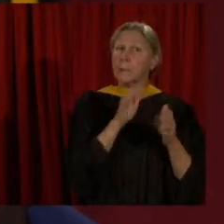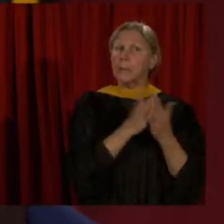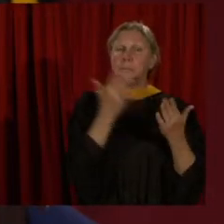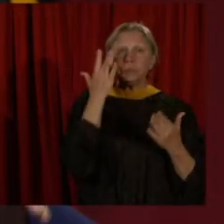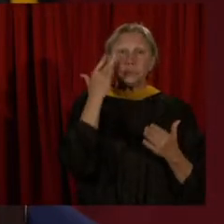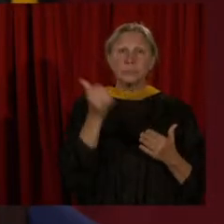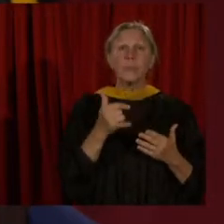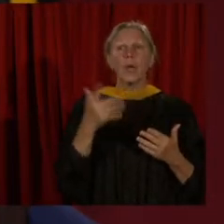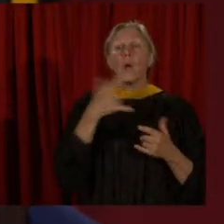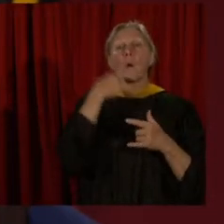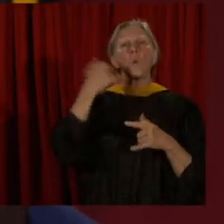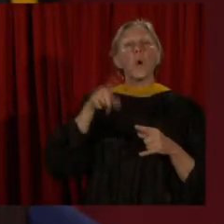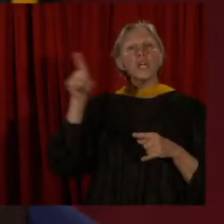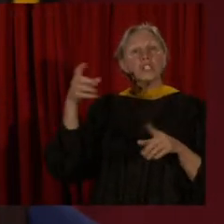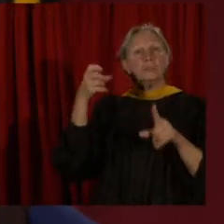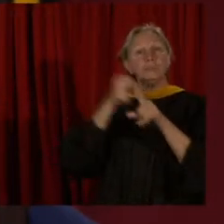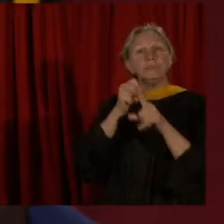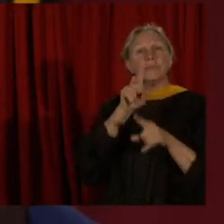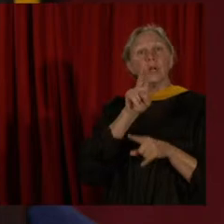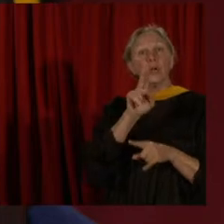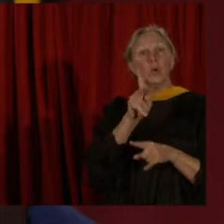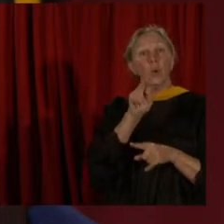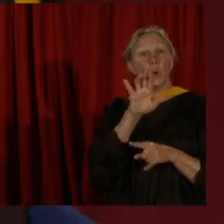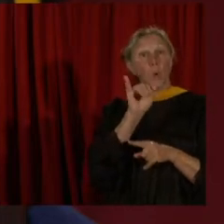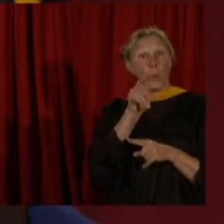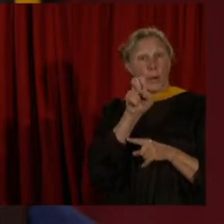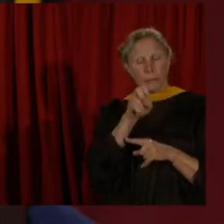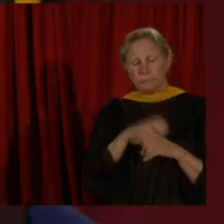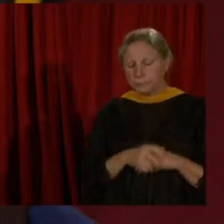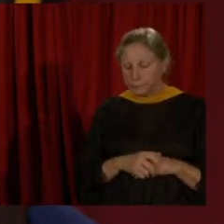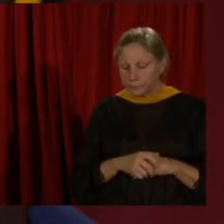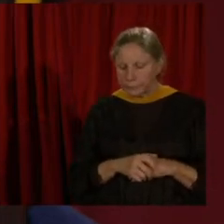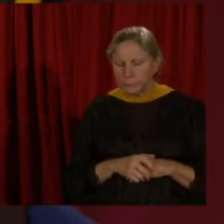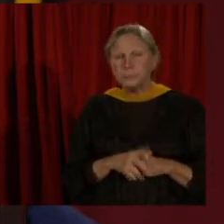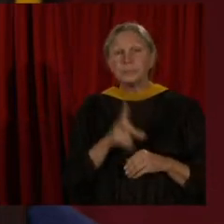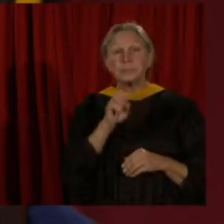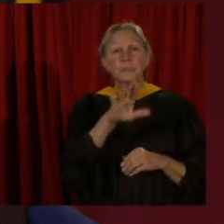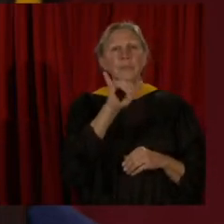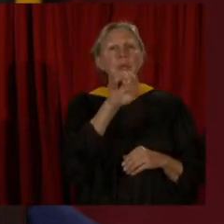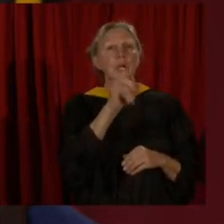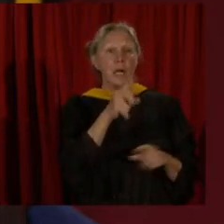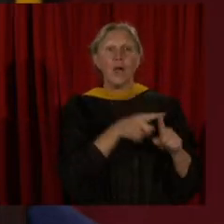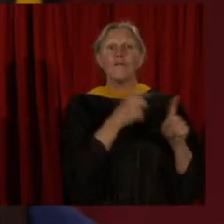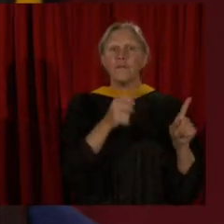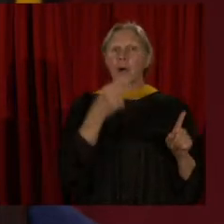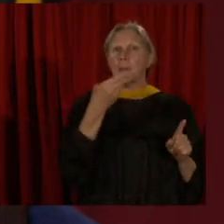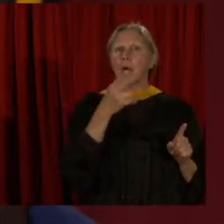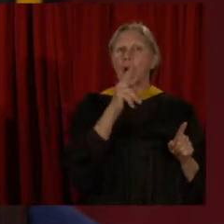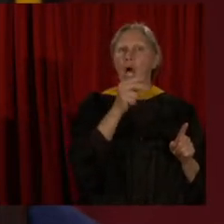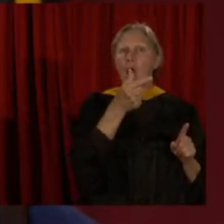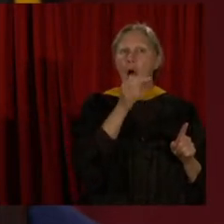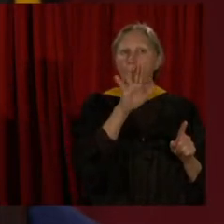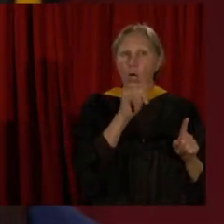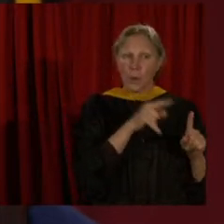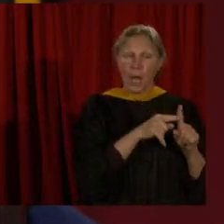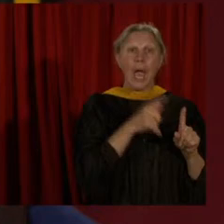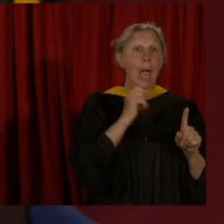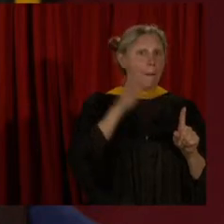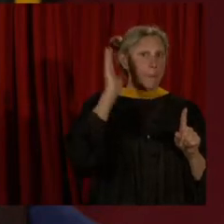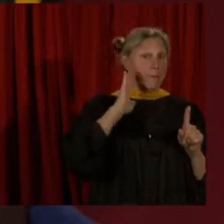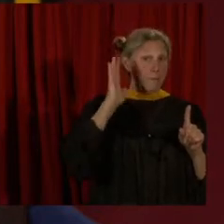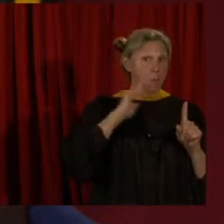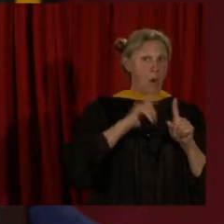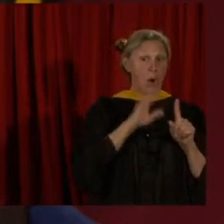of Russia's attack on Ukraine. Dr. Eger is a native of Hungary and a Holocaust survivor sent